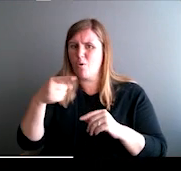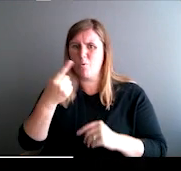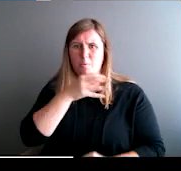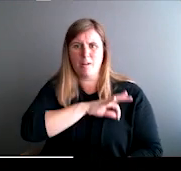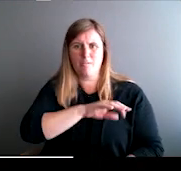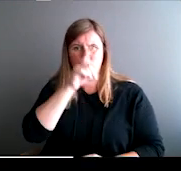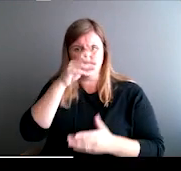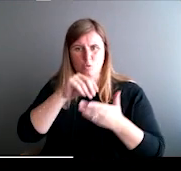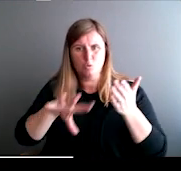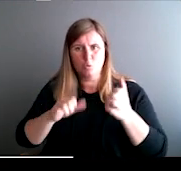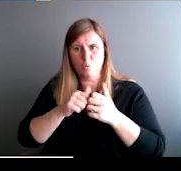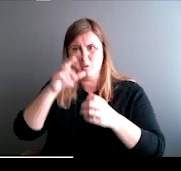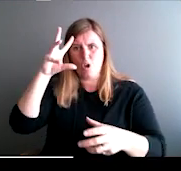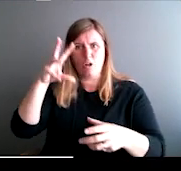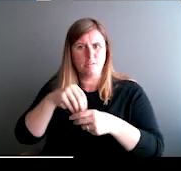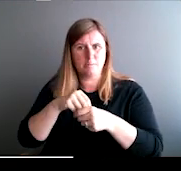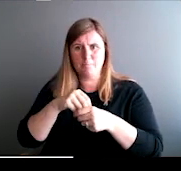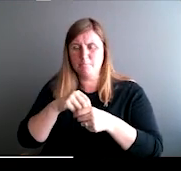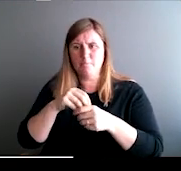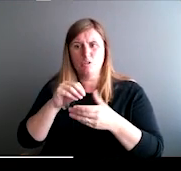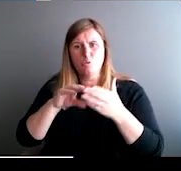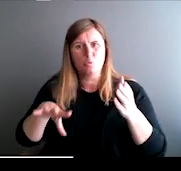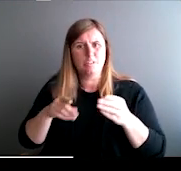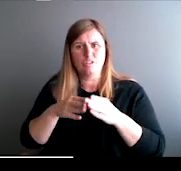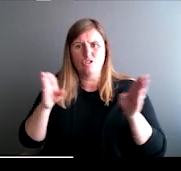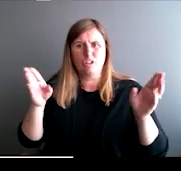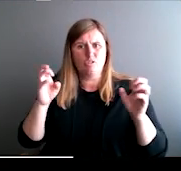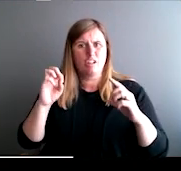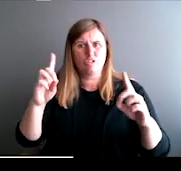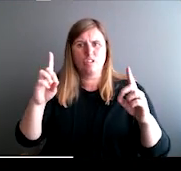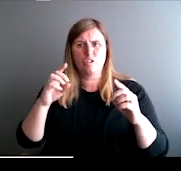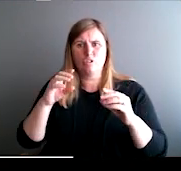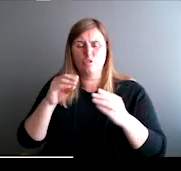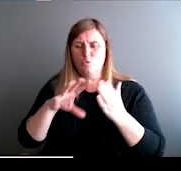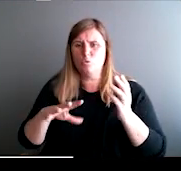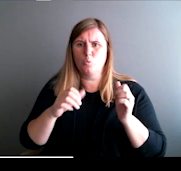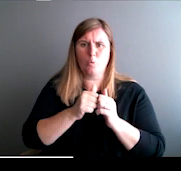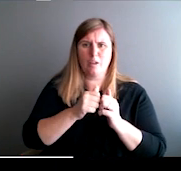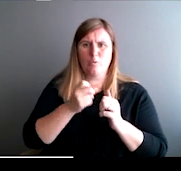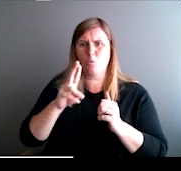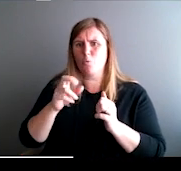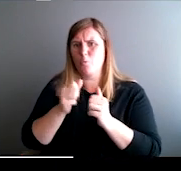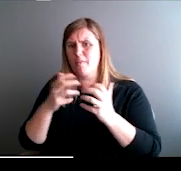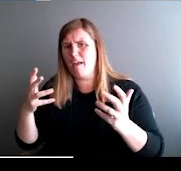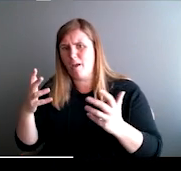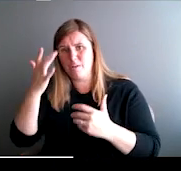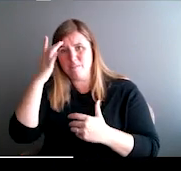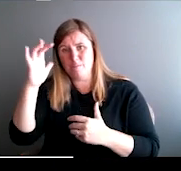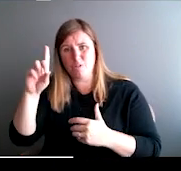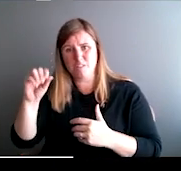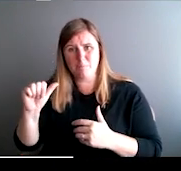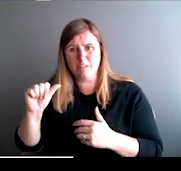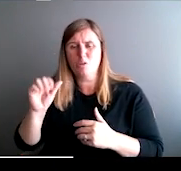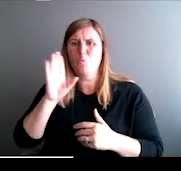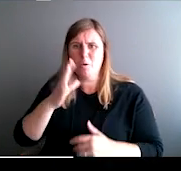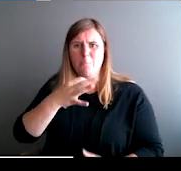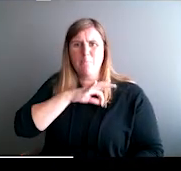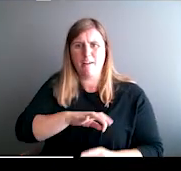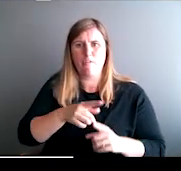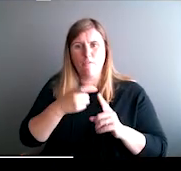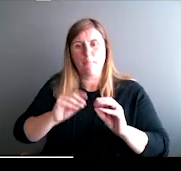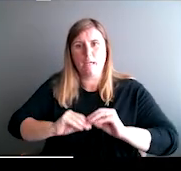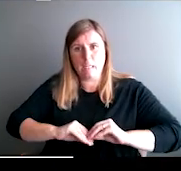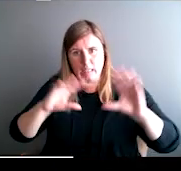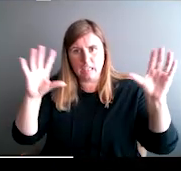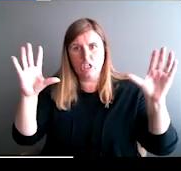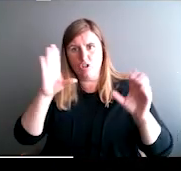for students with autism. Students in gen ed settings, students with and without intellectual disabilities will benefit from